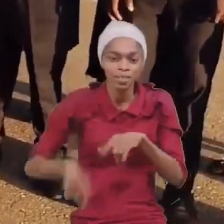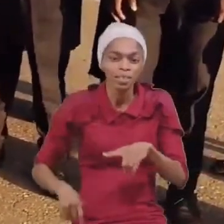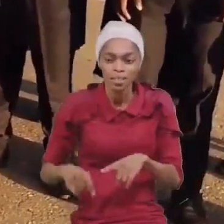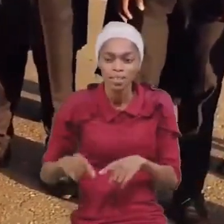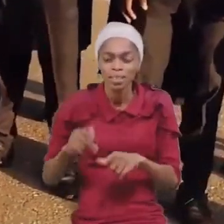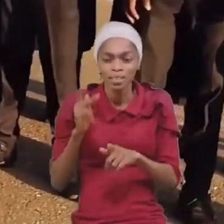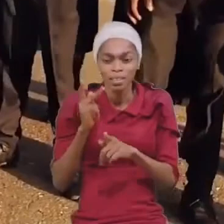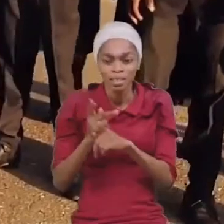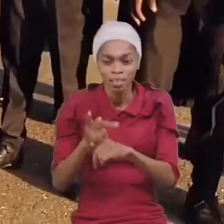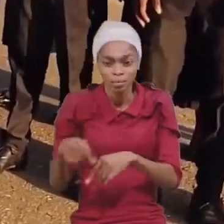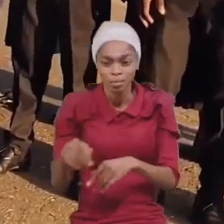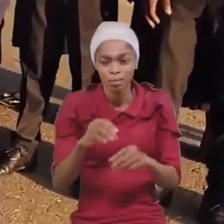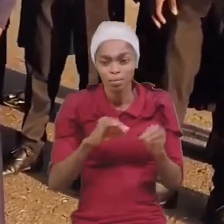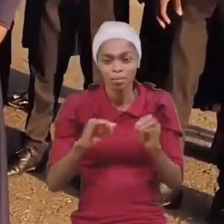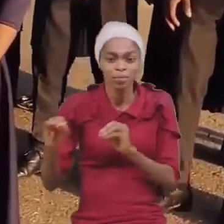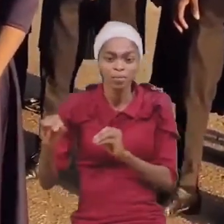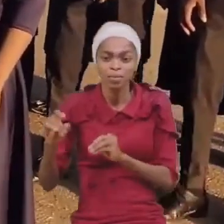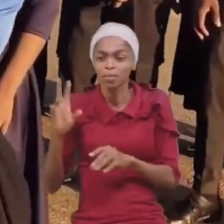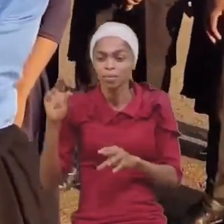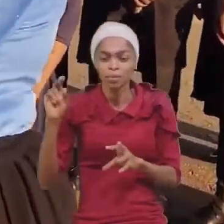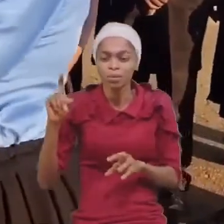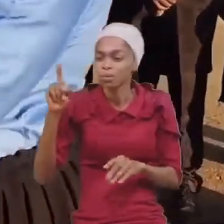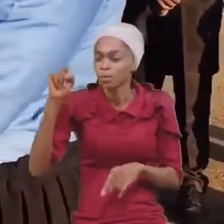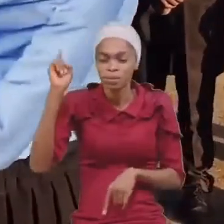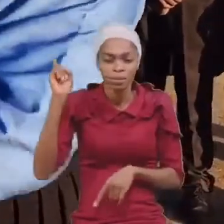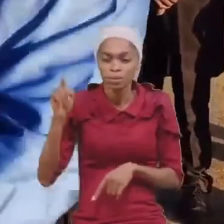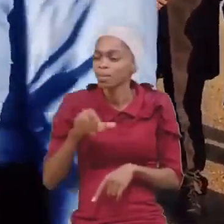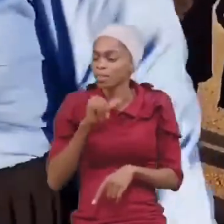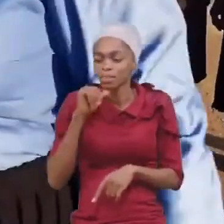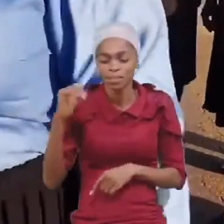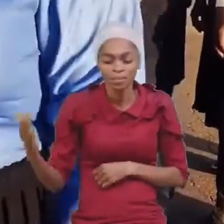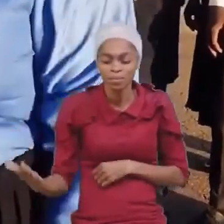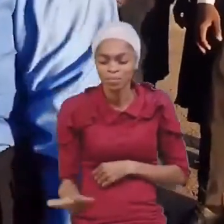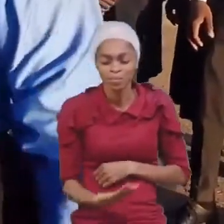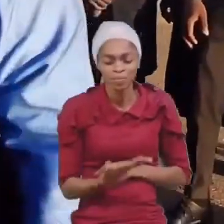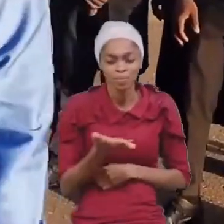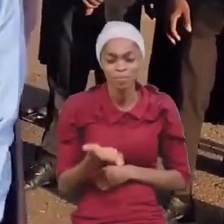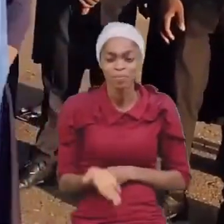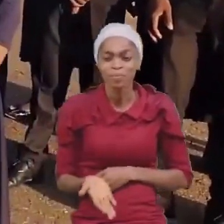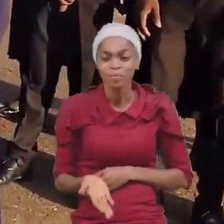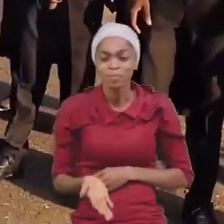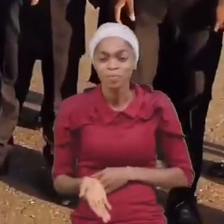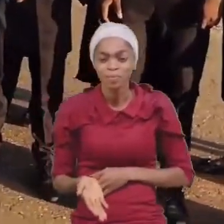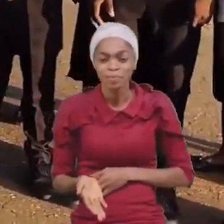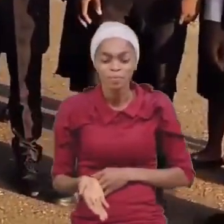moving. No yet welcome here.